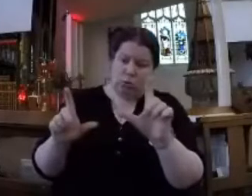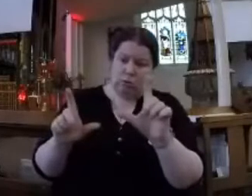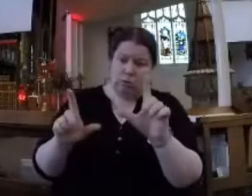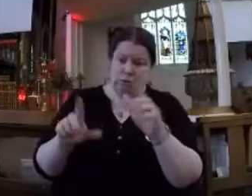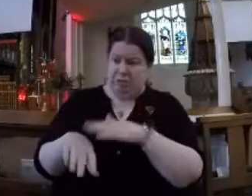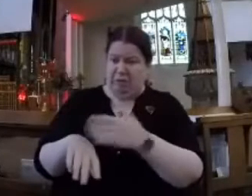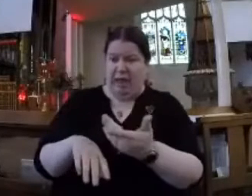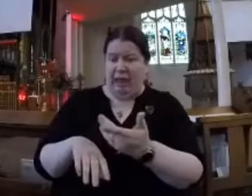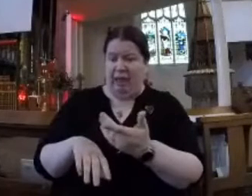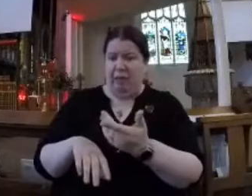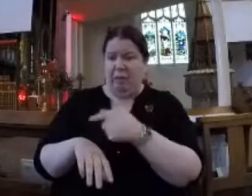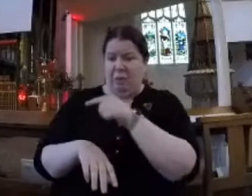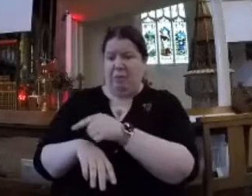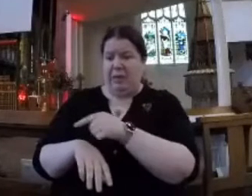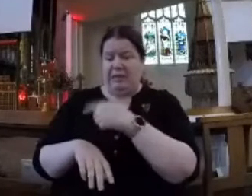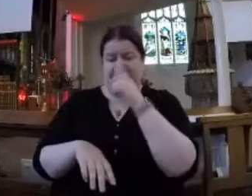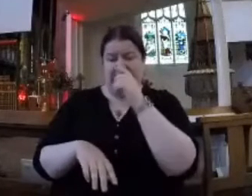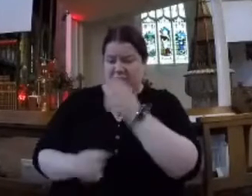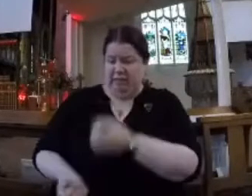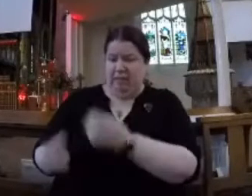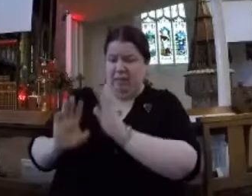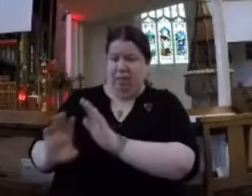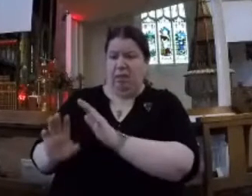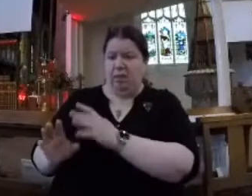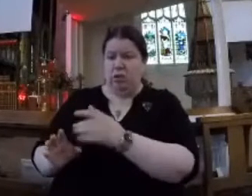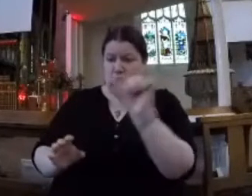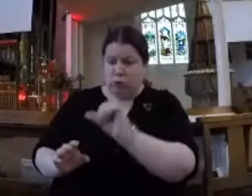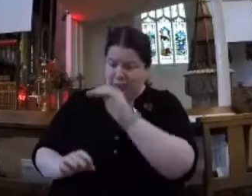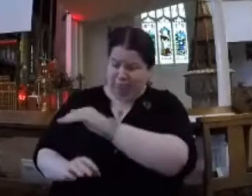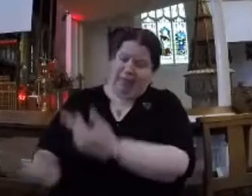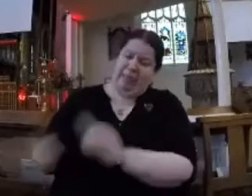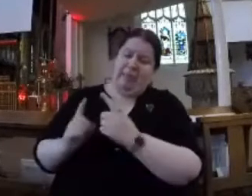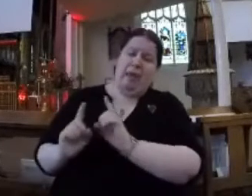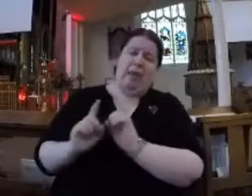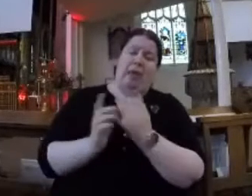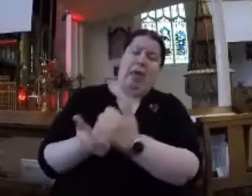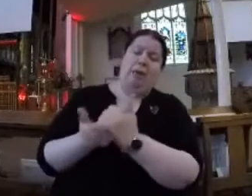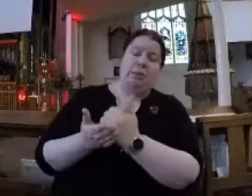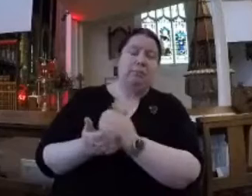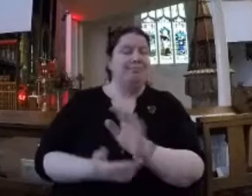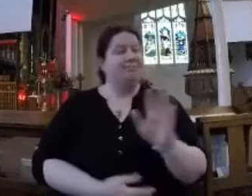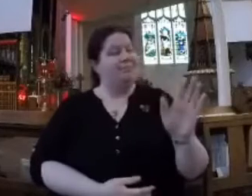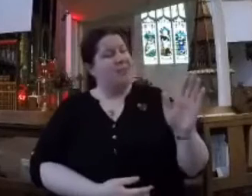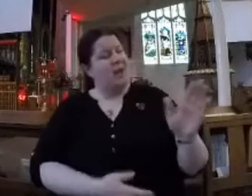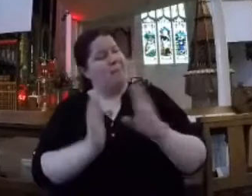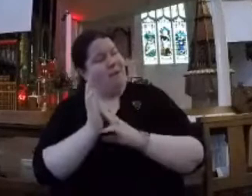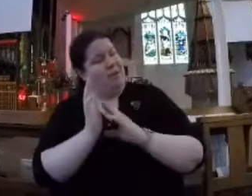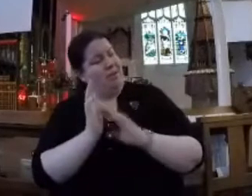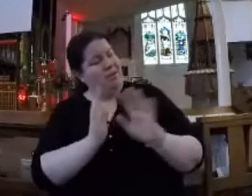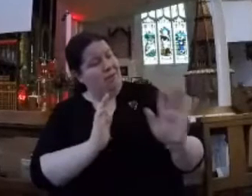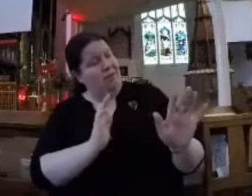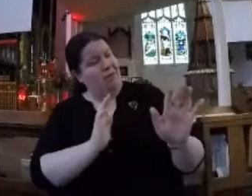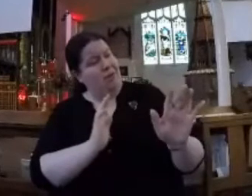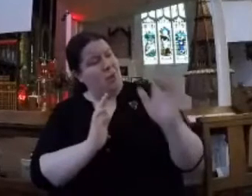that my sister's left me all the work to do by myself? Tell her to help me." "Martha, Martha," the Lord answered,